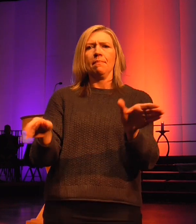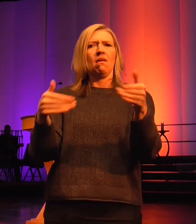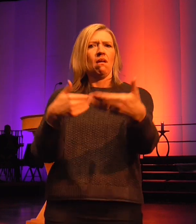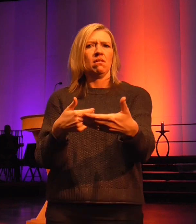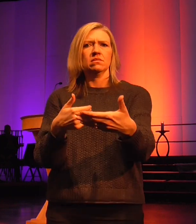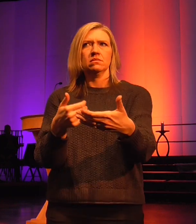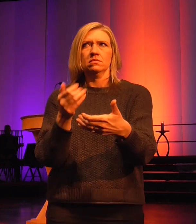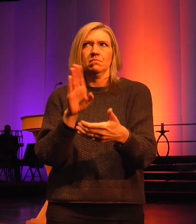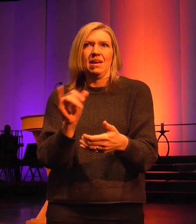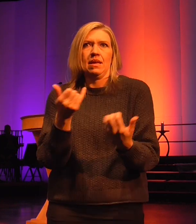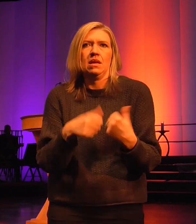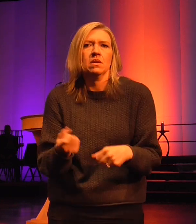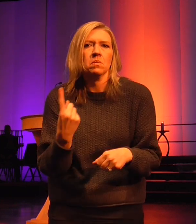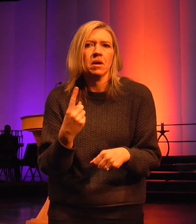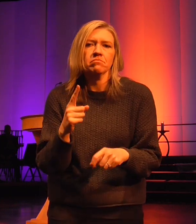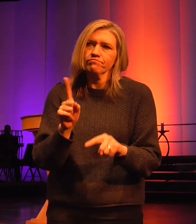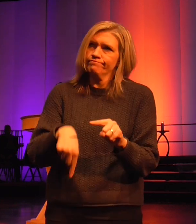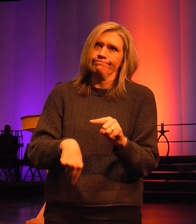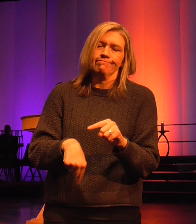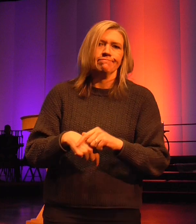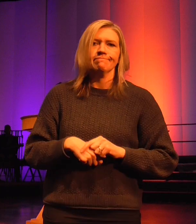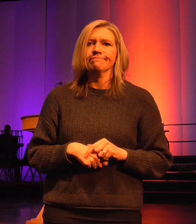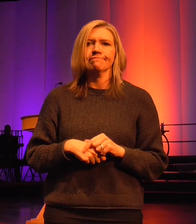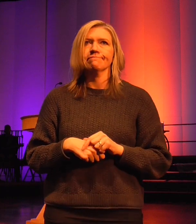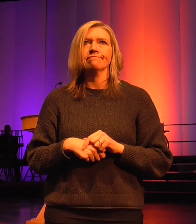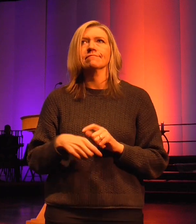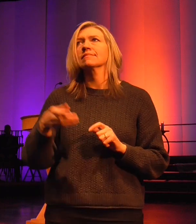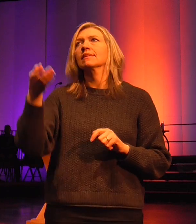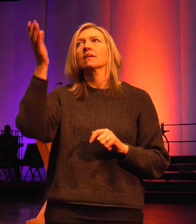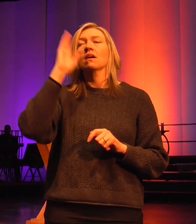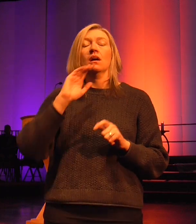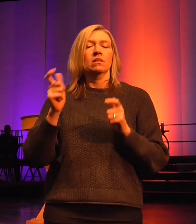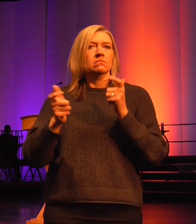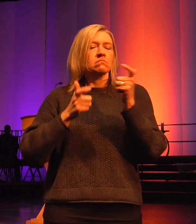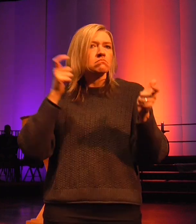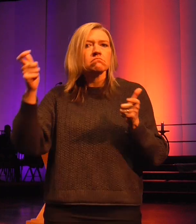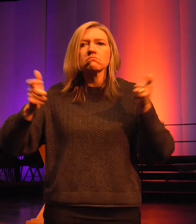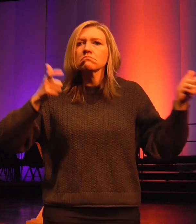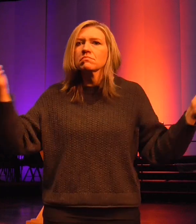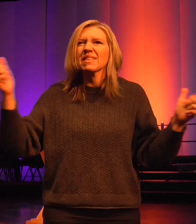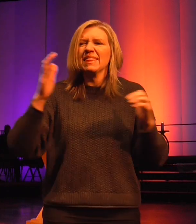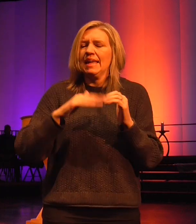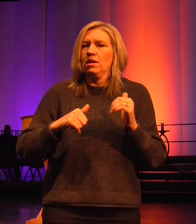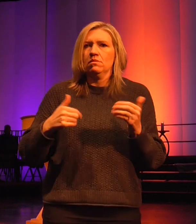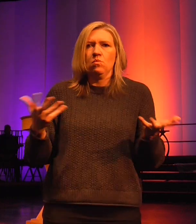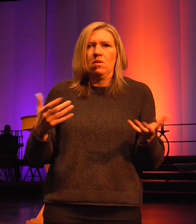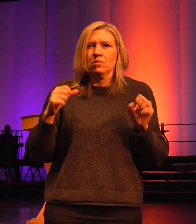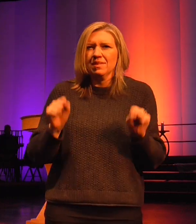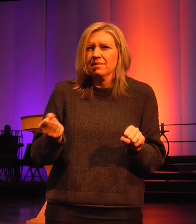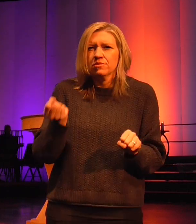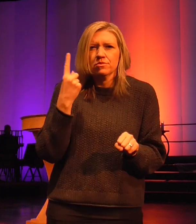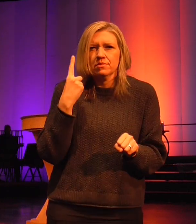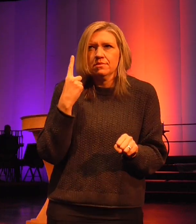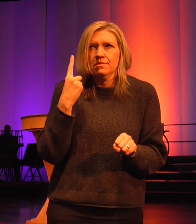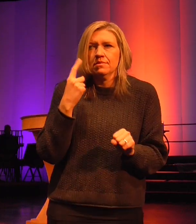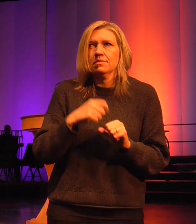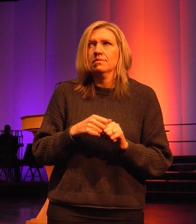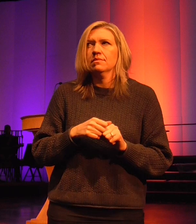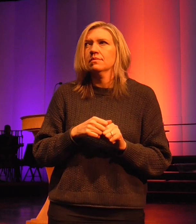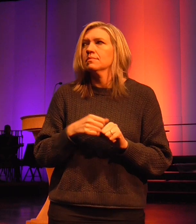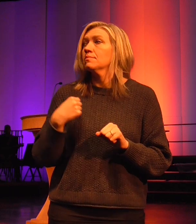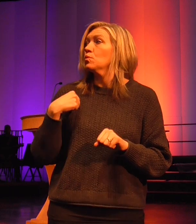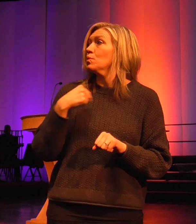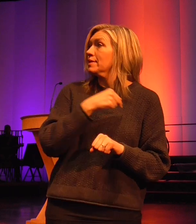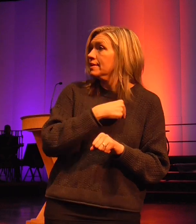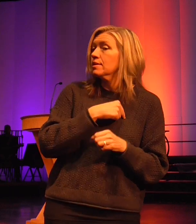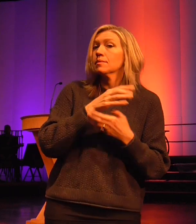anyone. God is far bigger than anything we understand, but we are